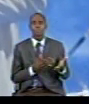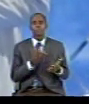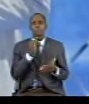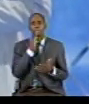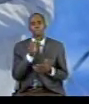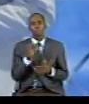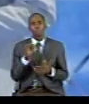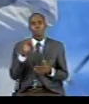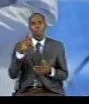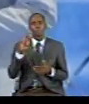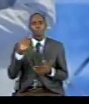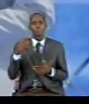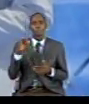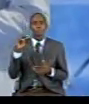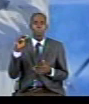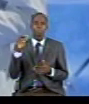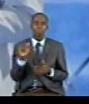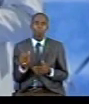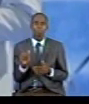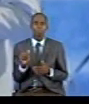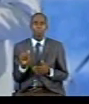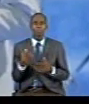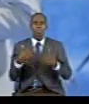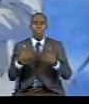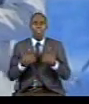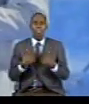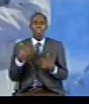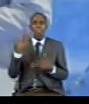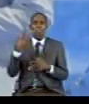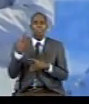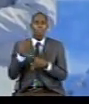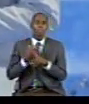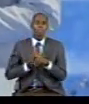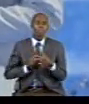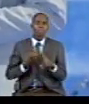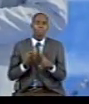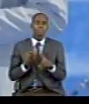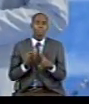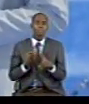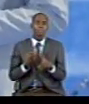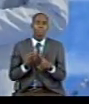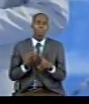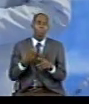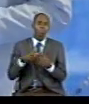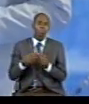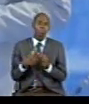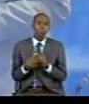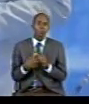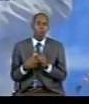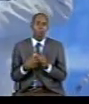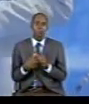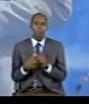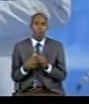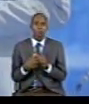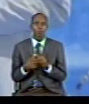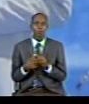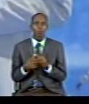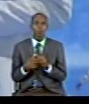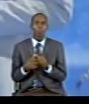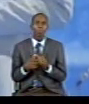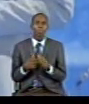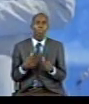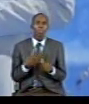had a 3-month history of peripheral neuropathy that disappeared at Abuja Crusade, and a